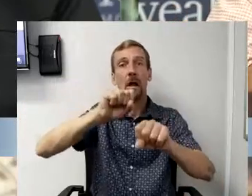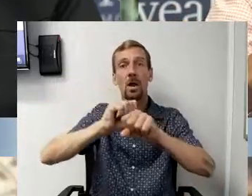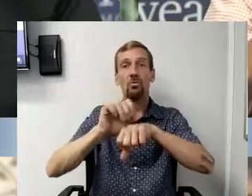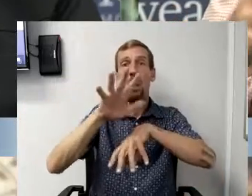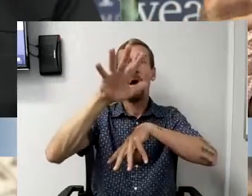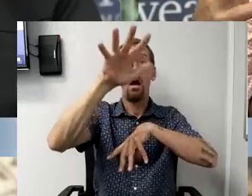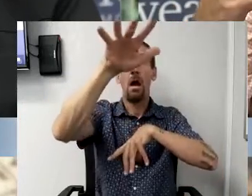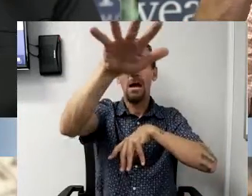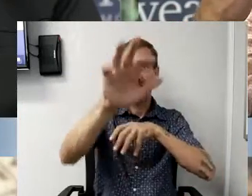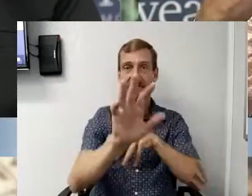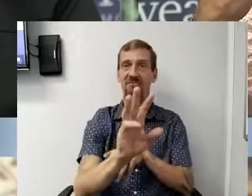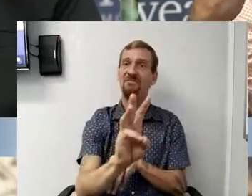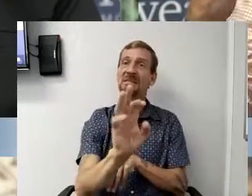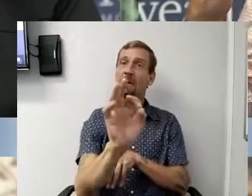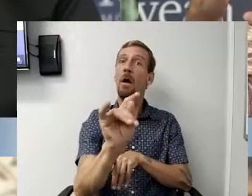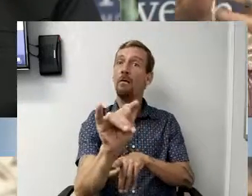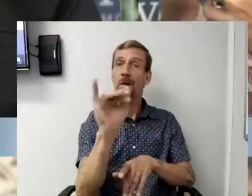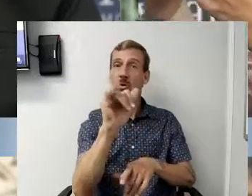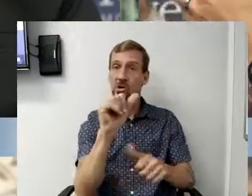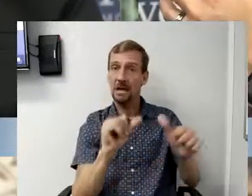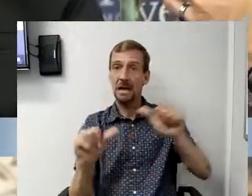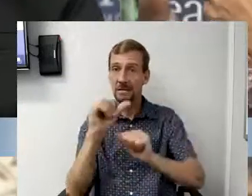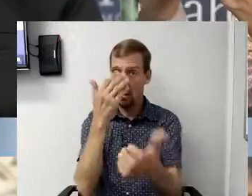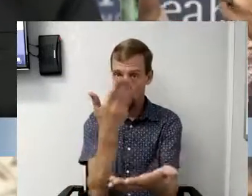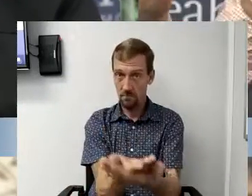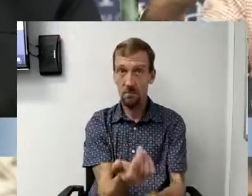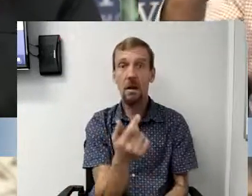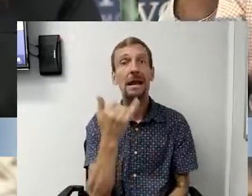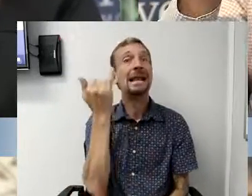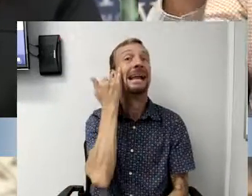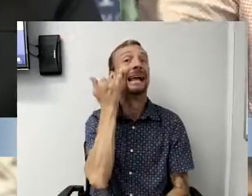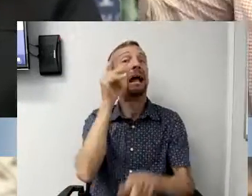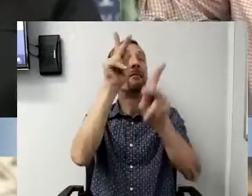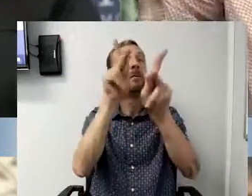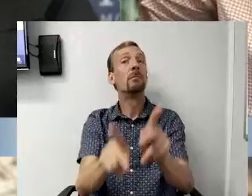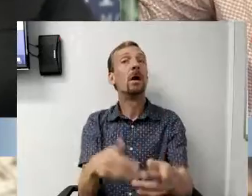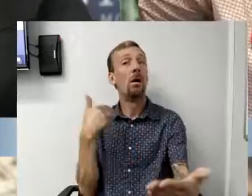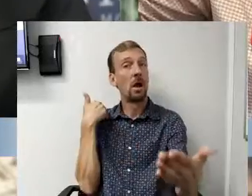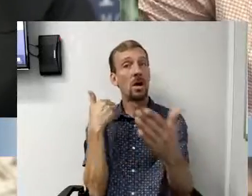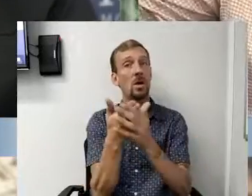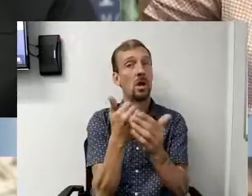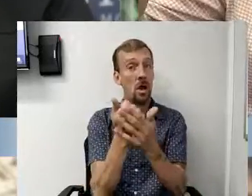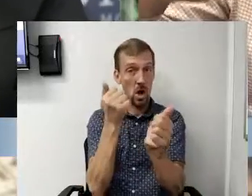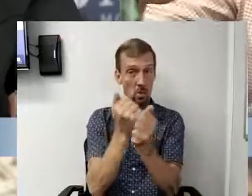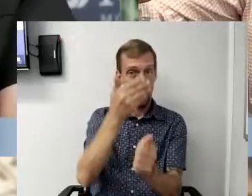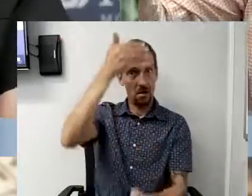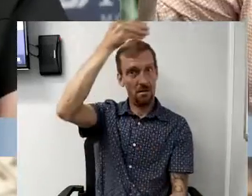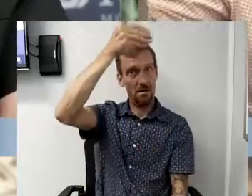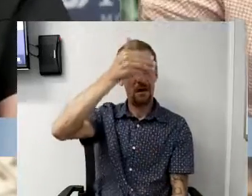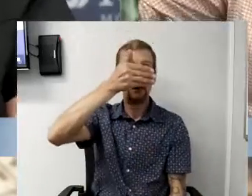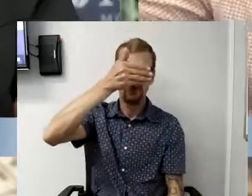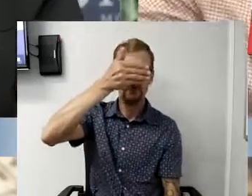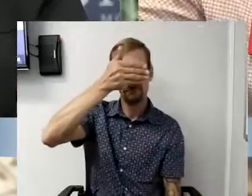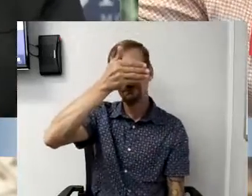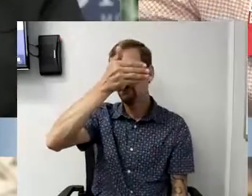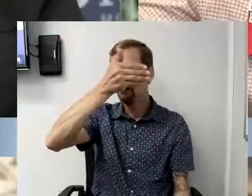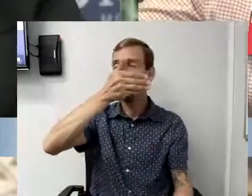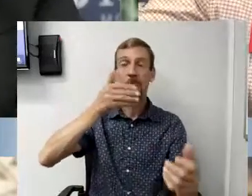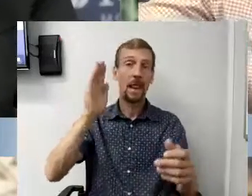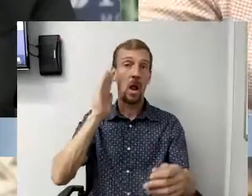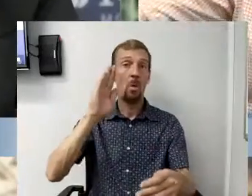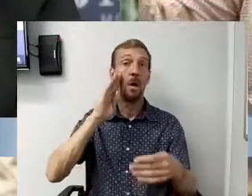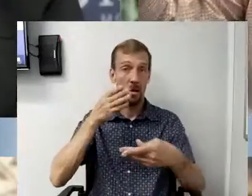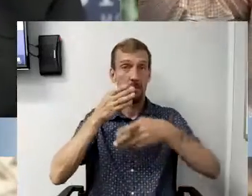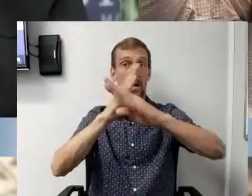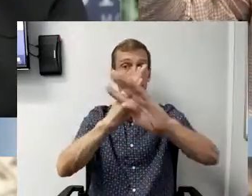travels. And so if somebody is relatively close to you and coughs or sneezes, the face shield alone is going to block a lot of